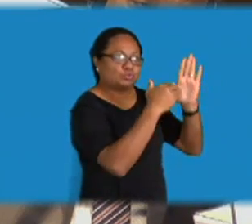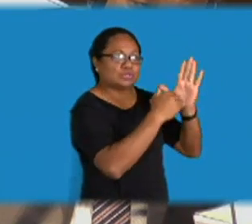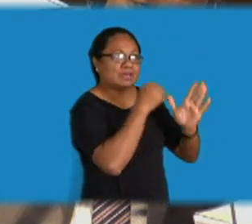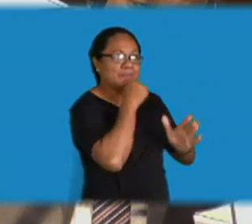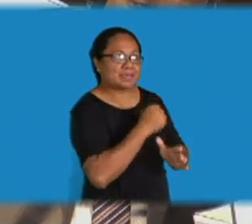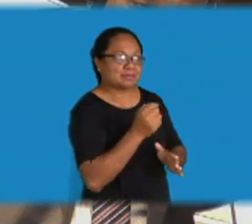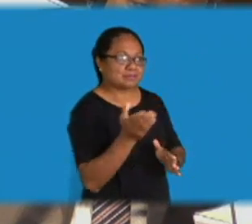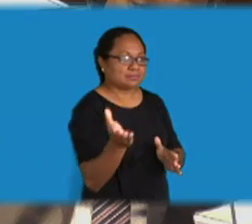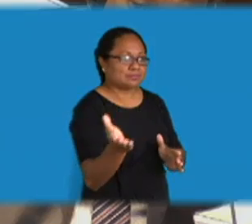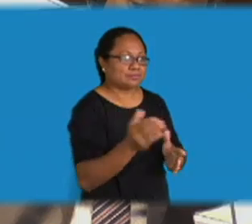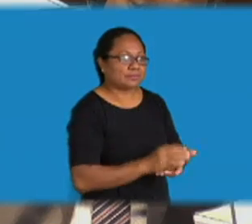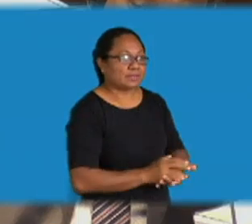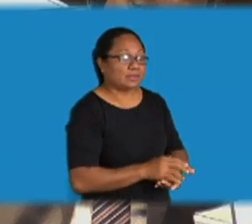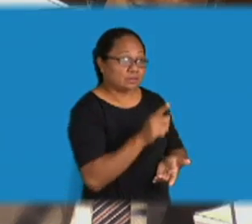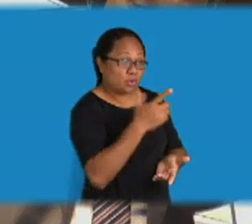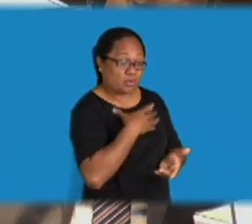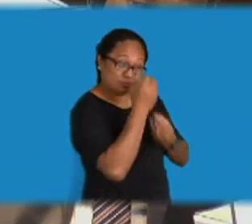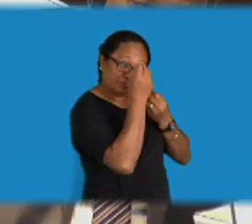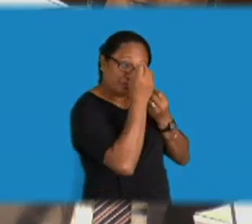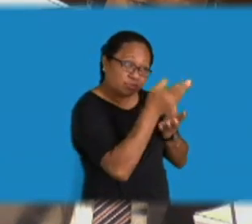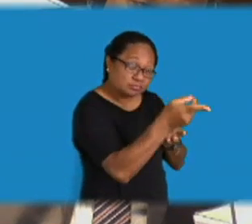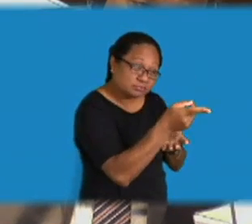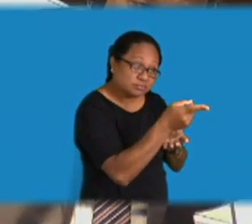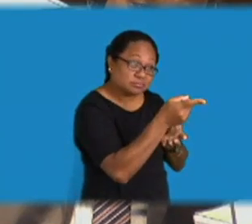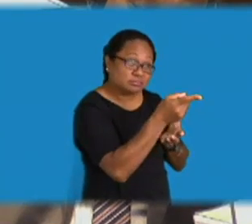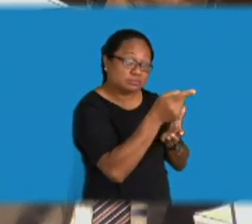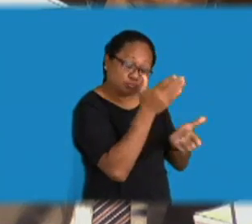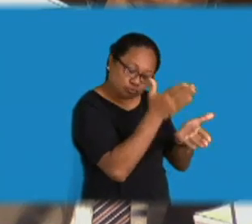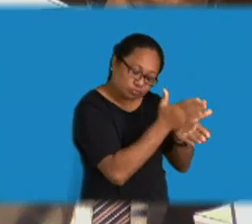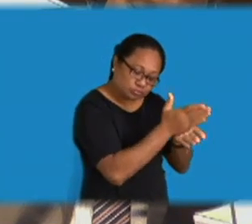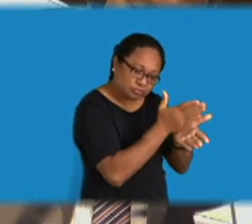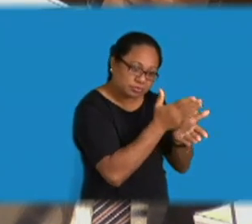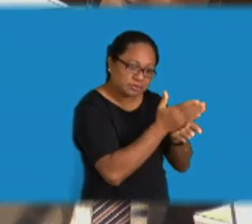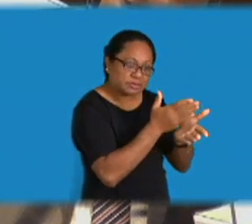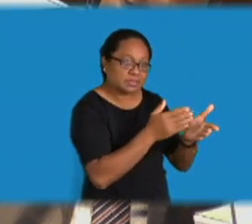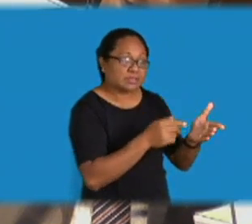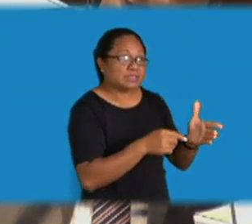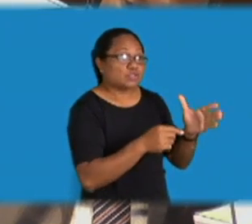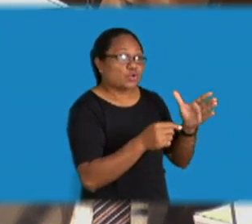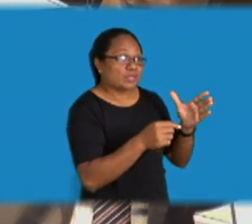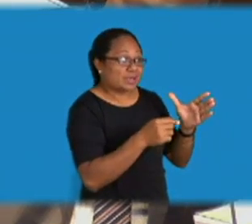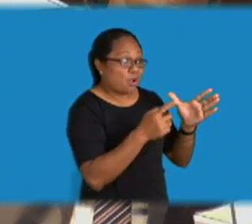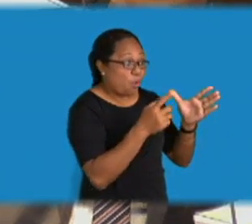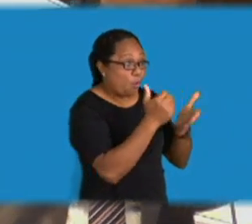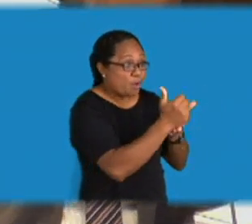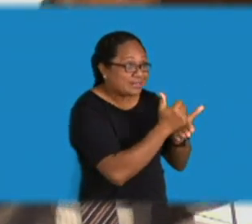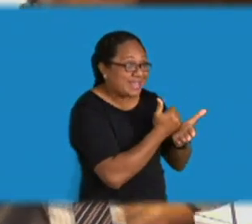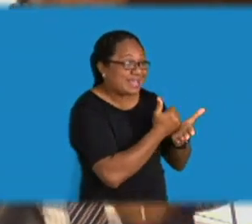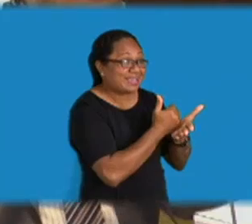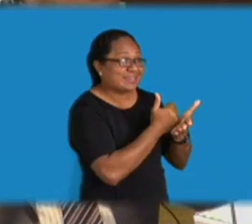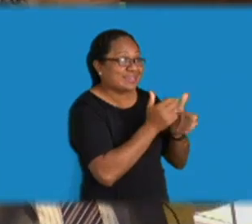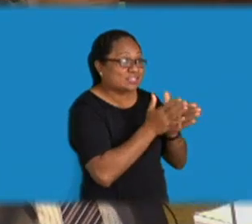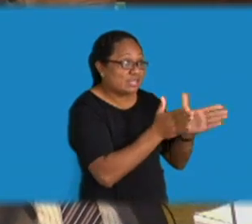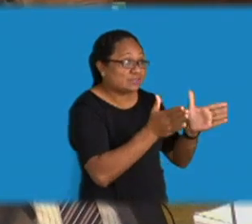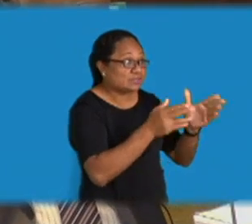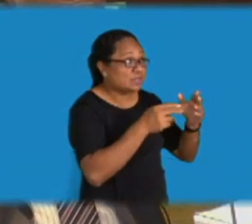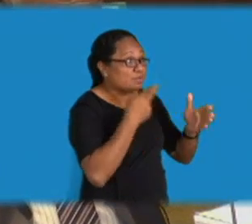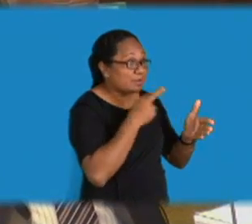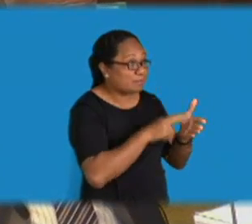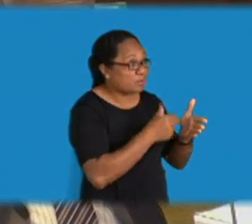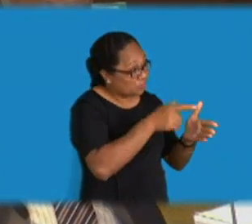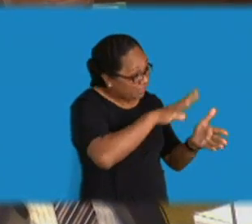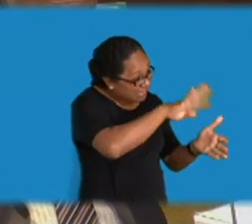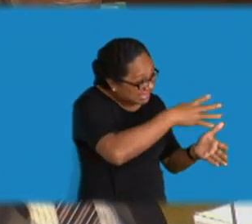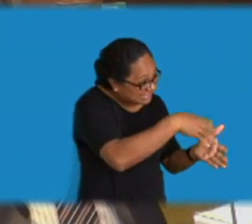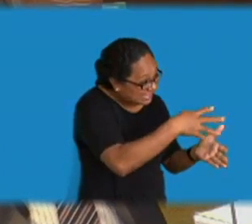Madam Speaker, the fact of the matter is whether the Auditor General's report is being assessed by the Parliamentary Accounts